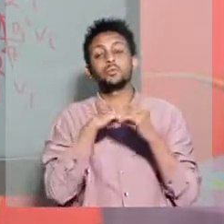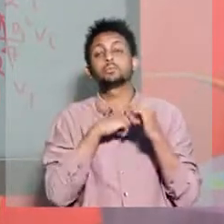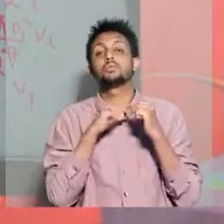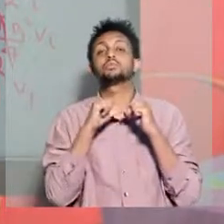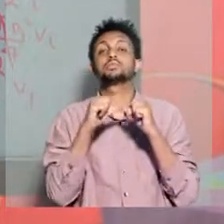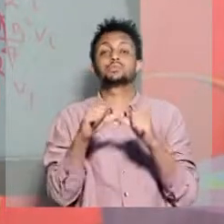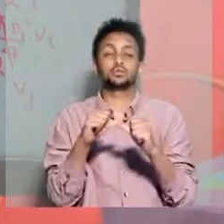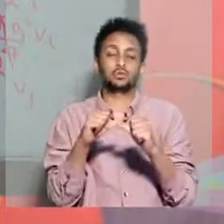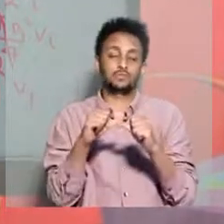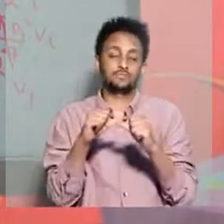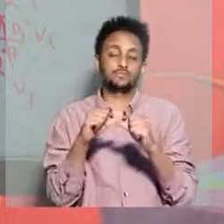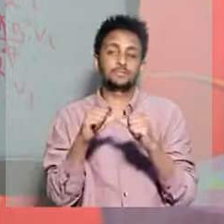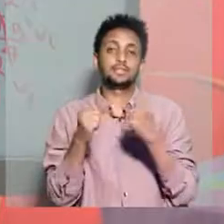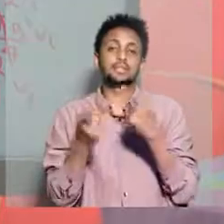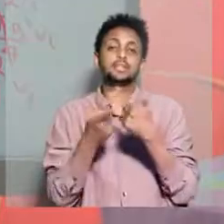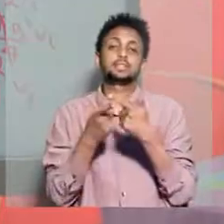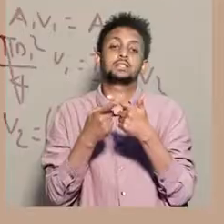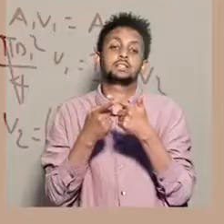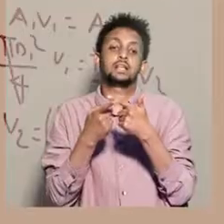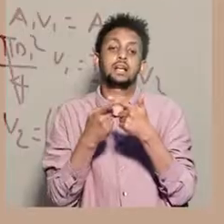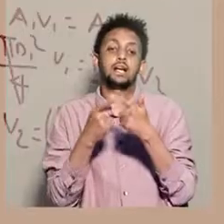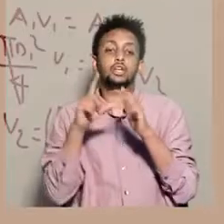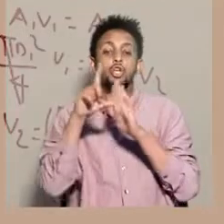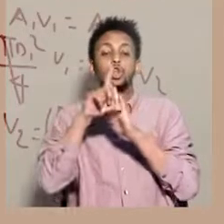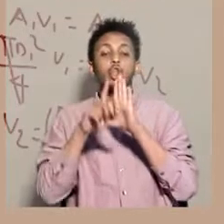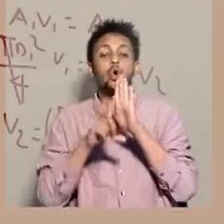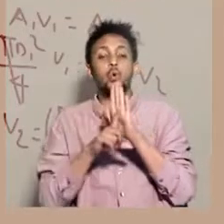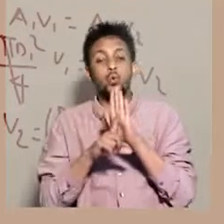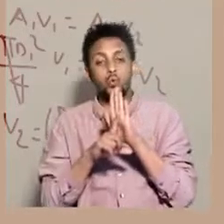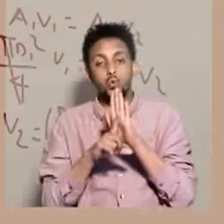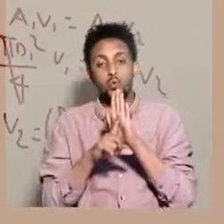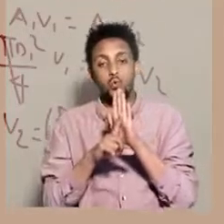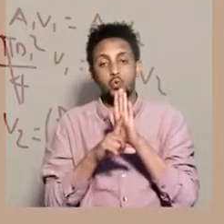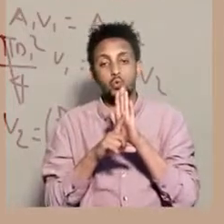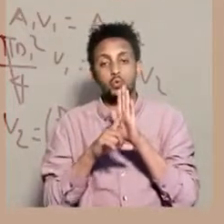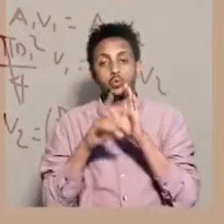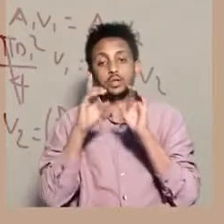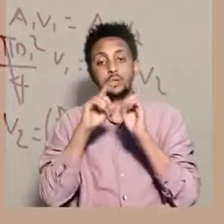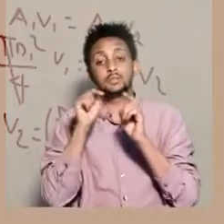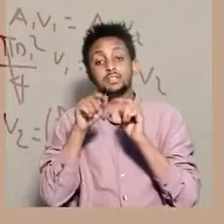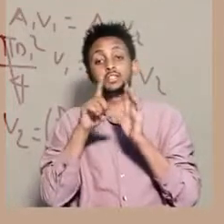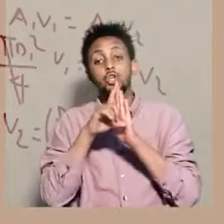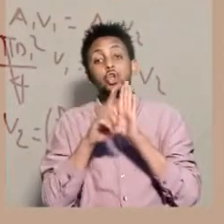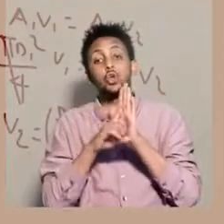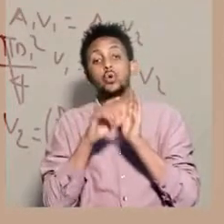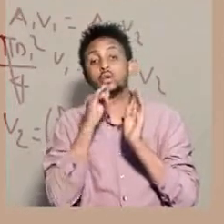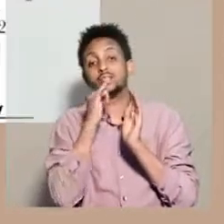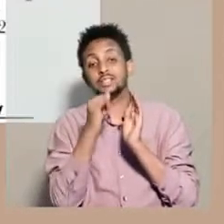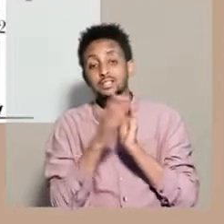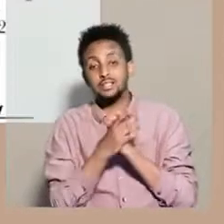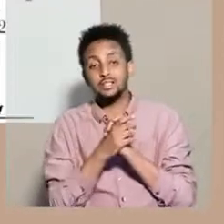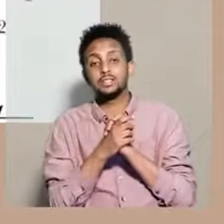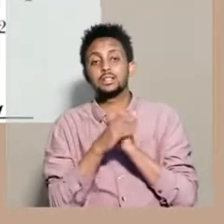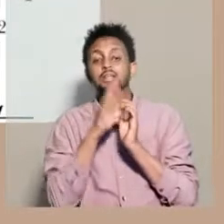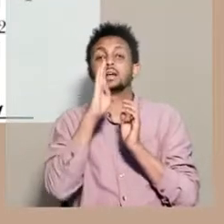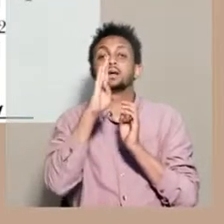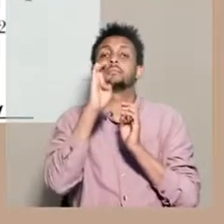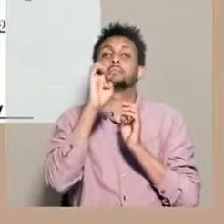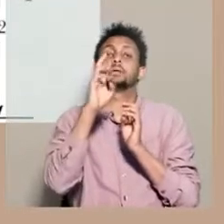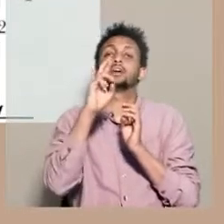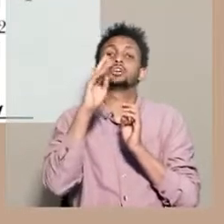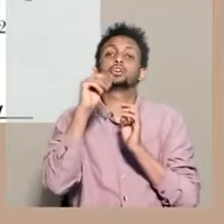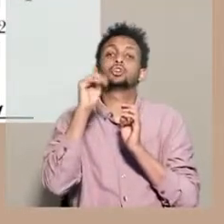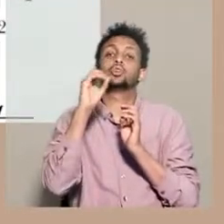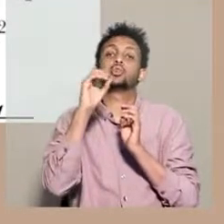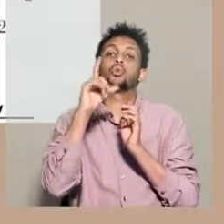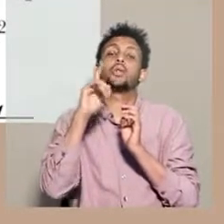proceed and try to see the second law under fluid dynamics, and that law is Bernoulli's equation